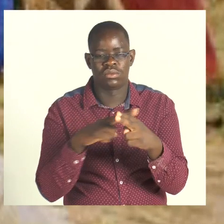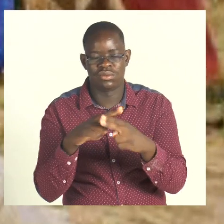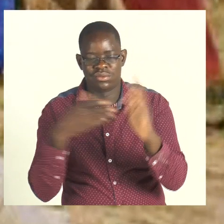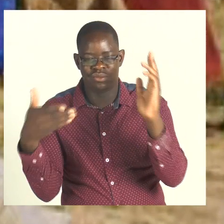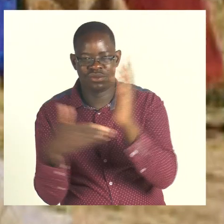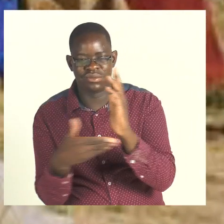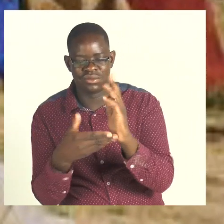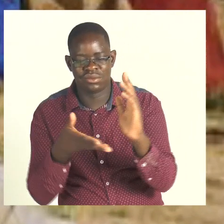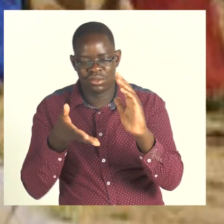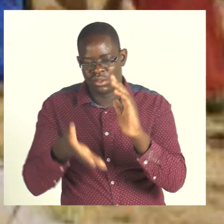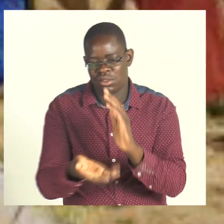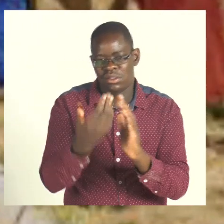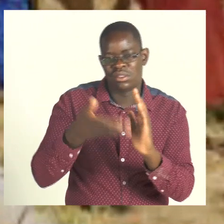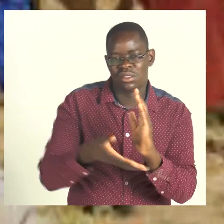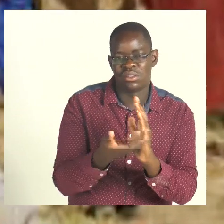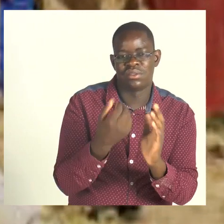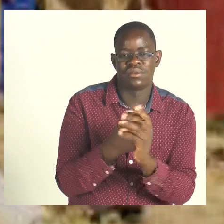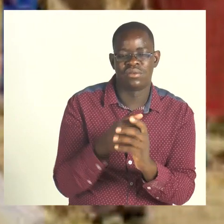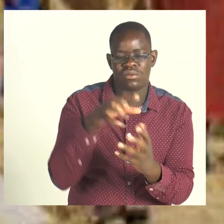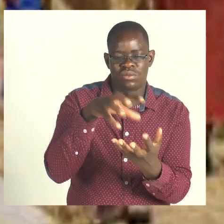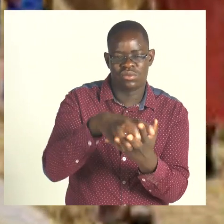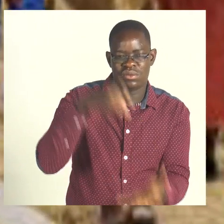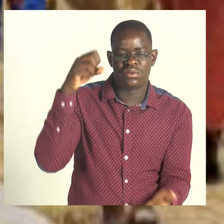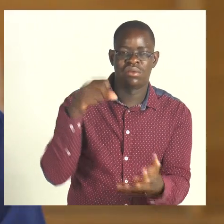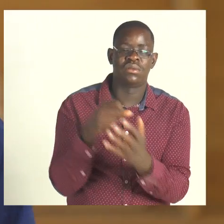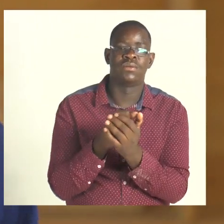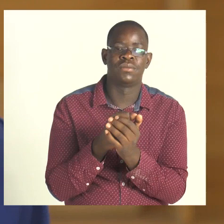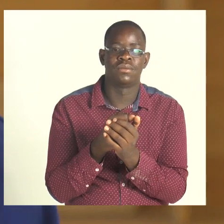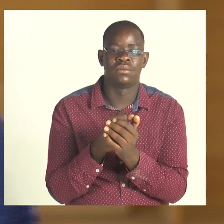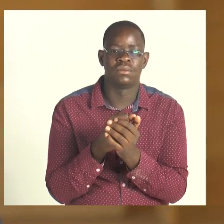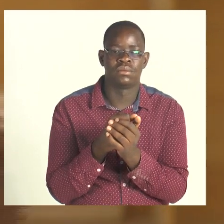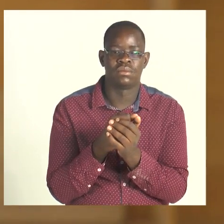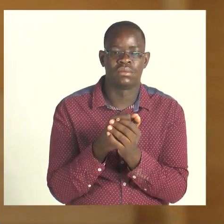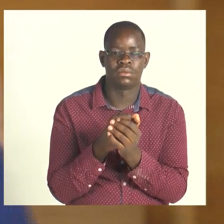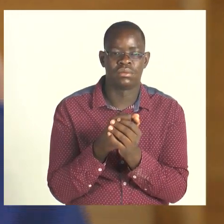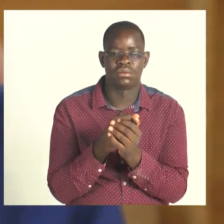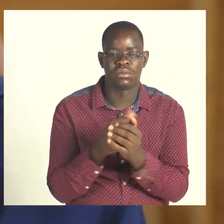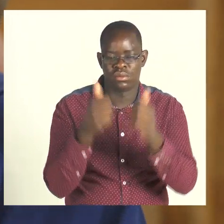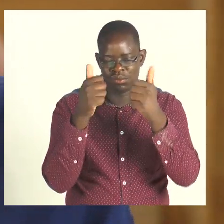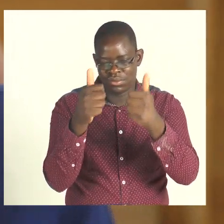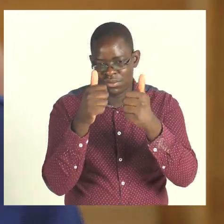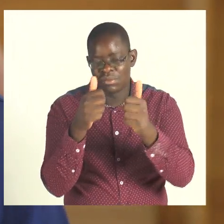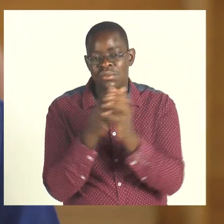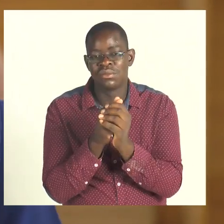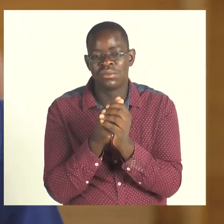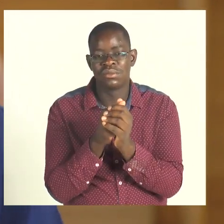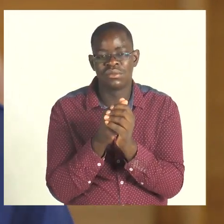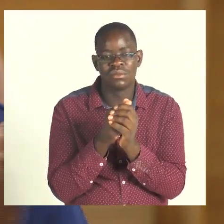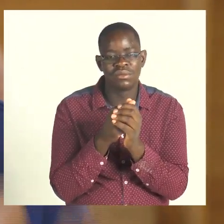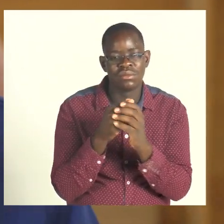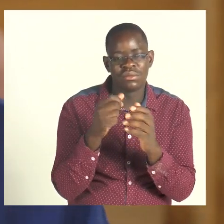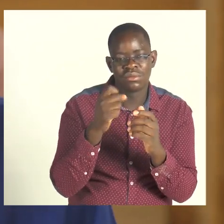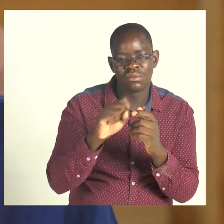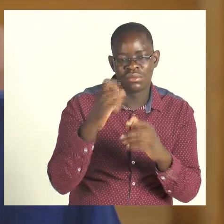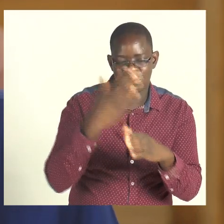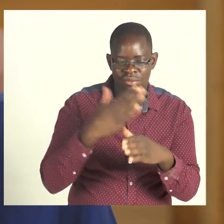axes, spades, even chains to pull the stumps out. Good to know. Delia and I have a lot